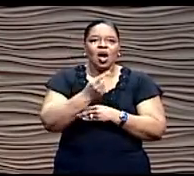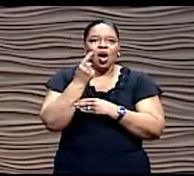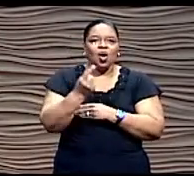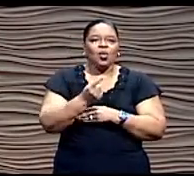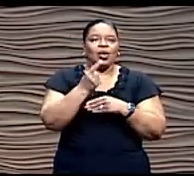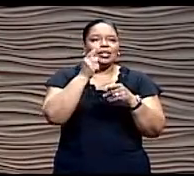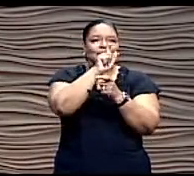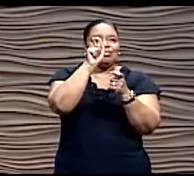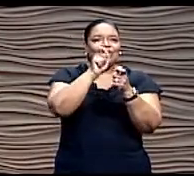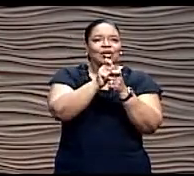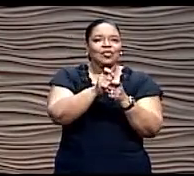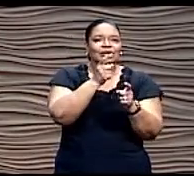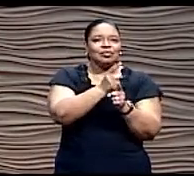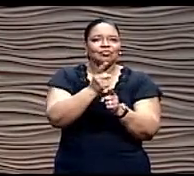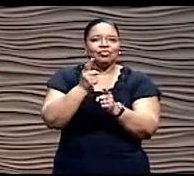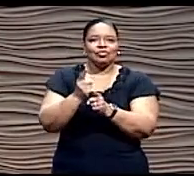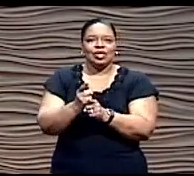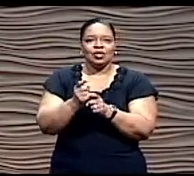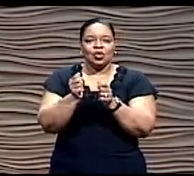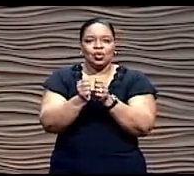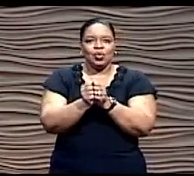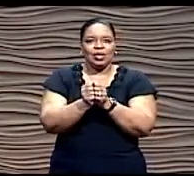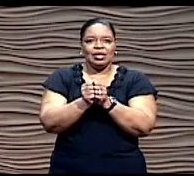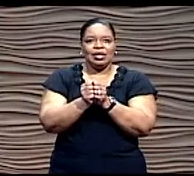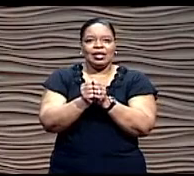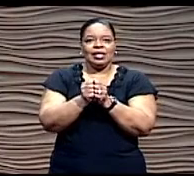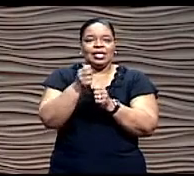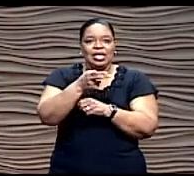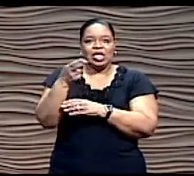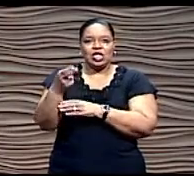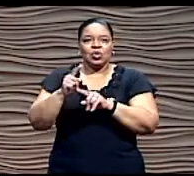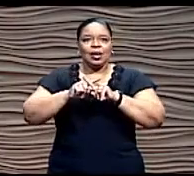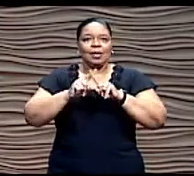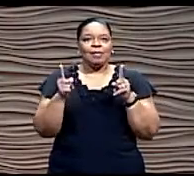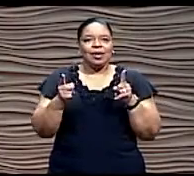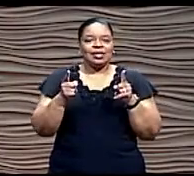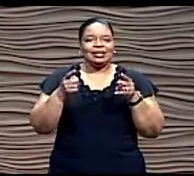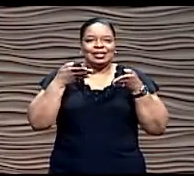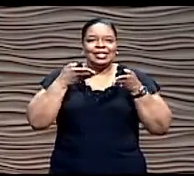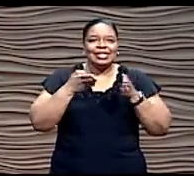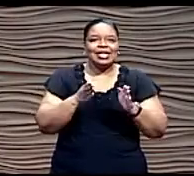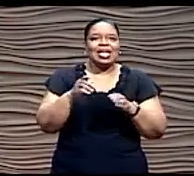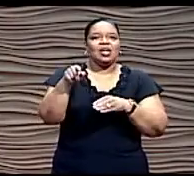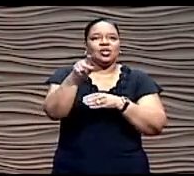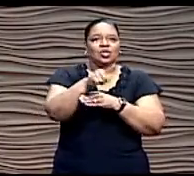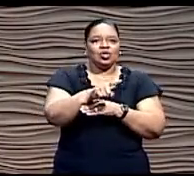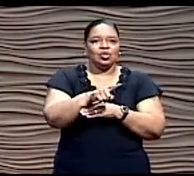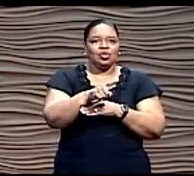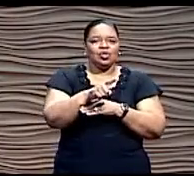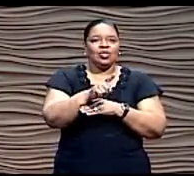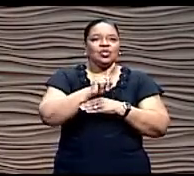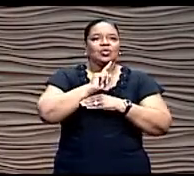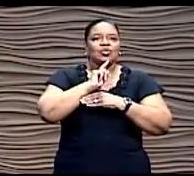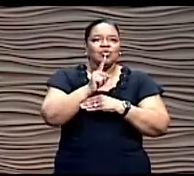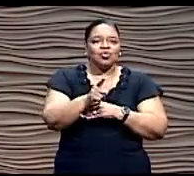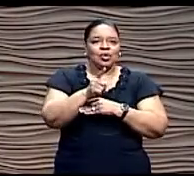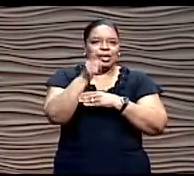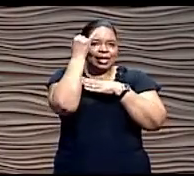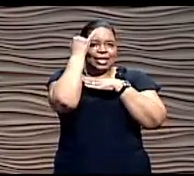historically accurate, but that's okay. It allows you to playfully